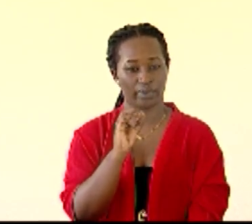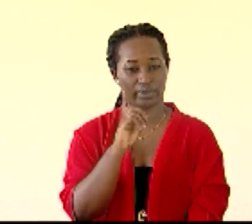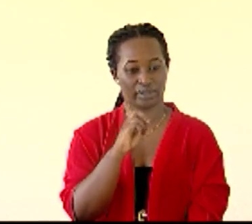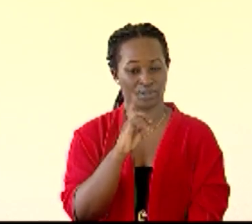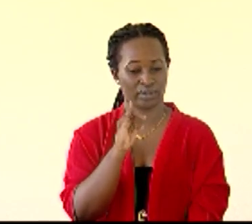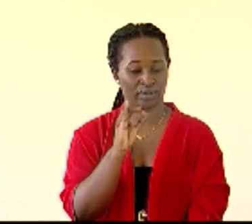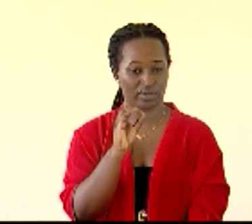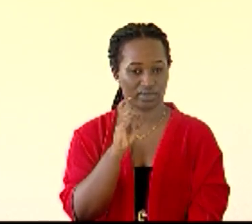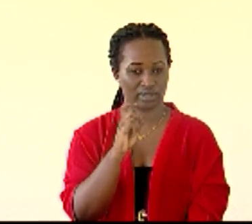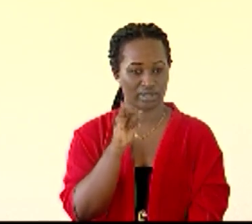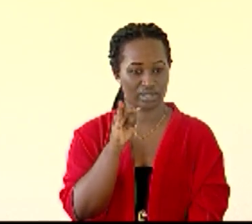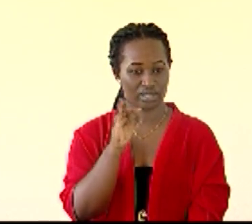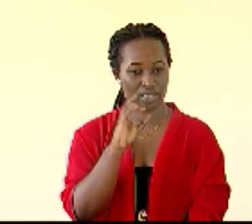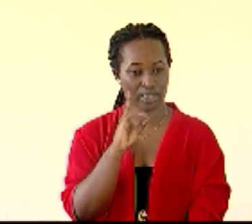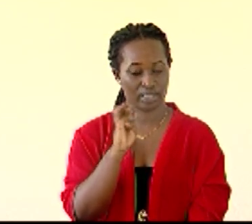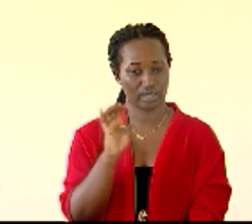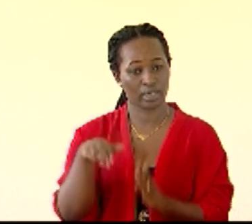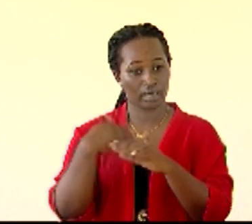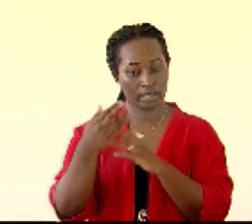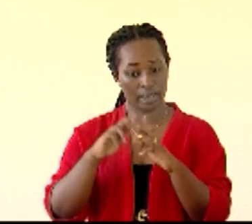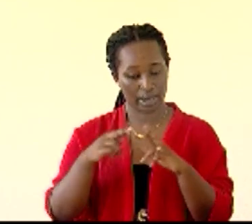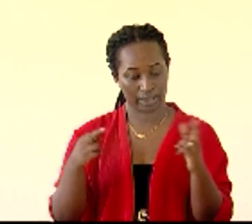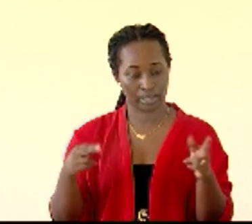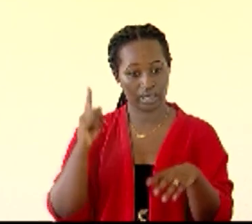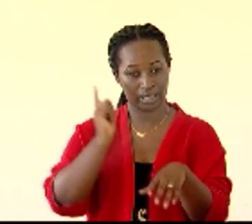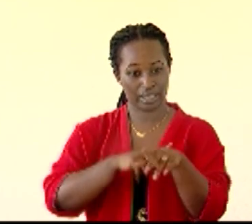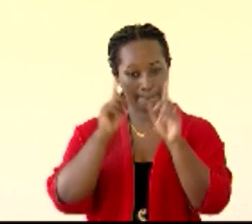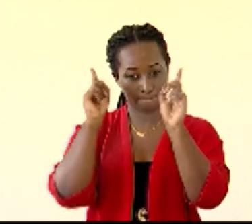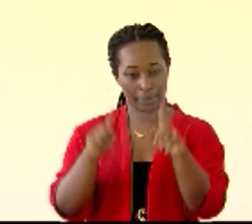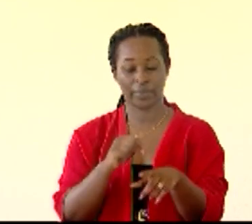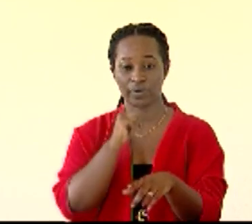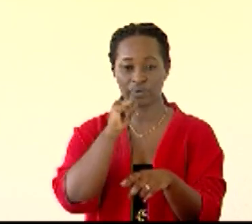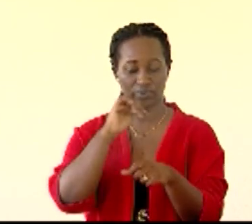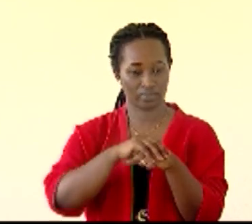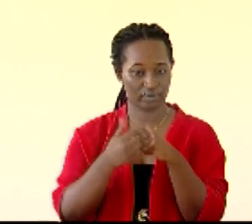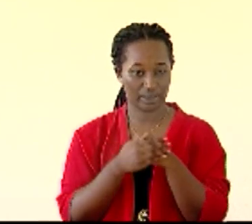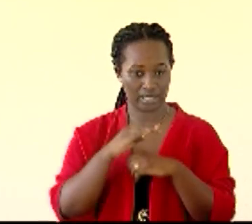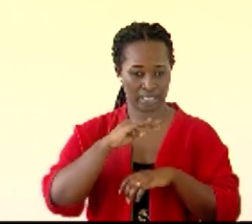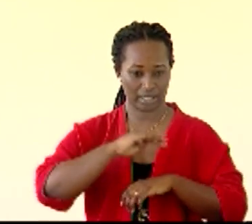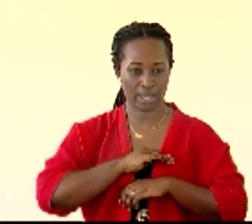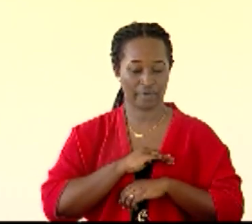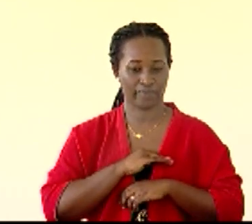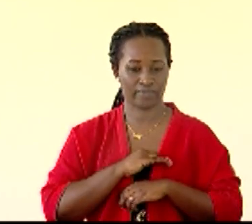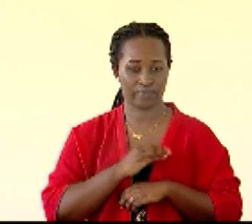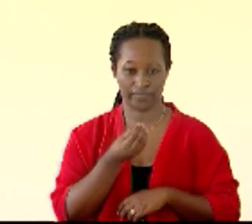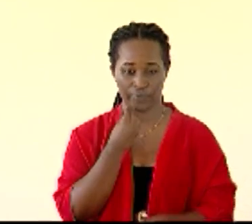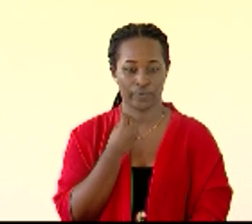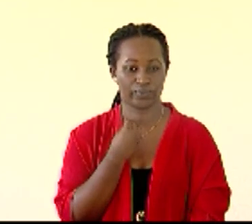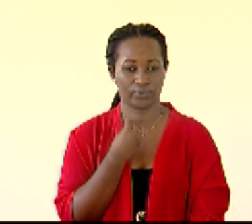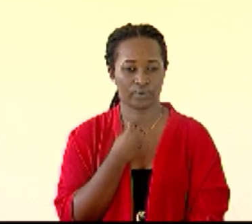reduced, got activated, and once you have reached here, instead of forming enough foods,